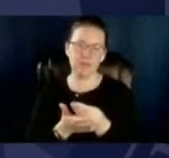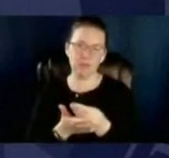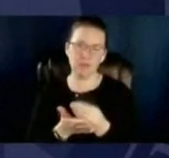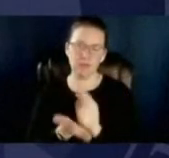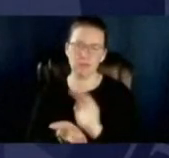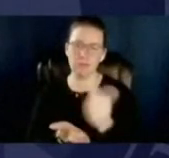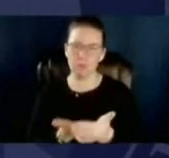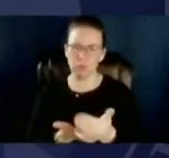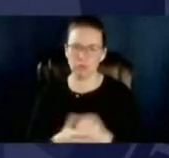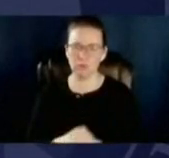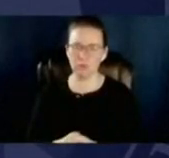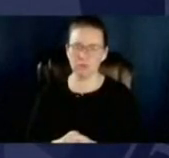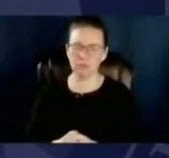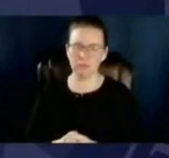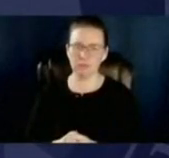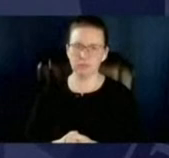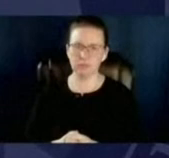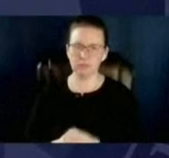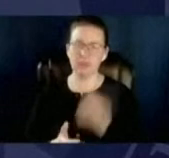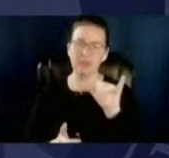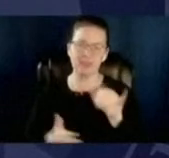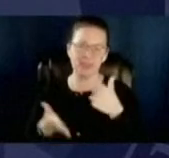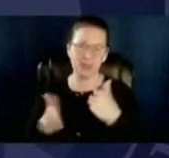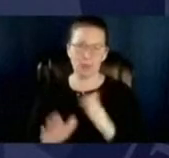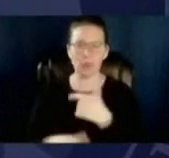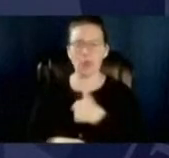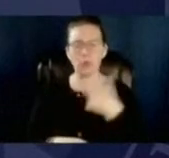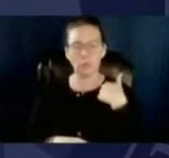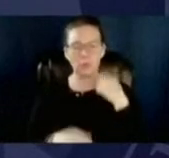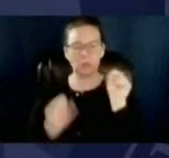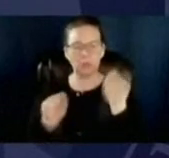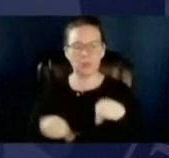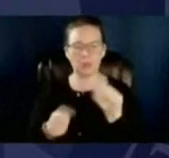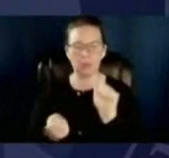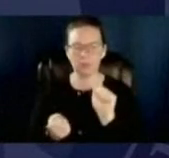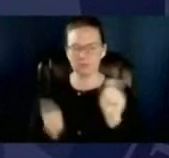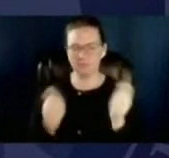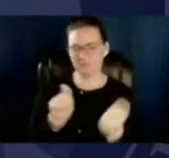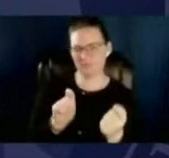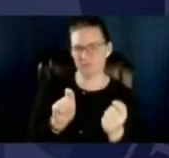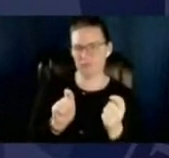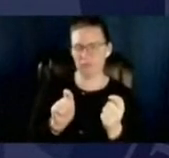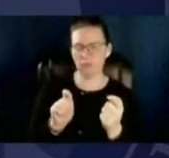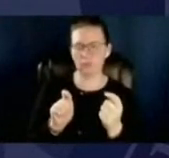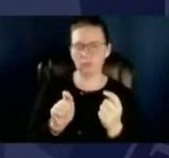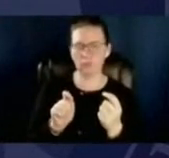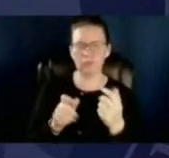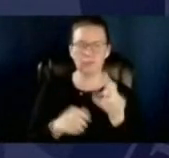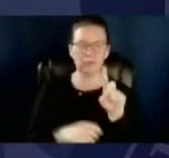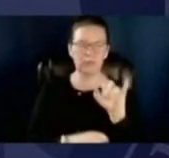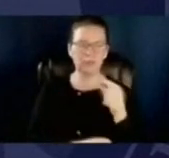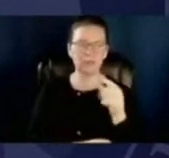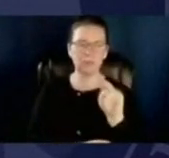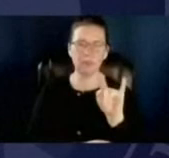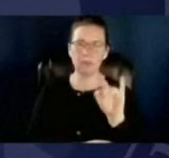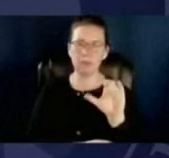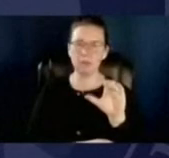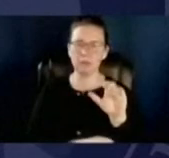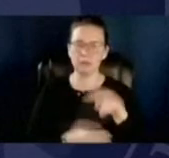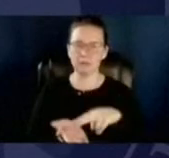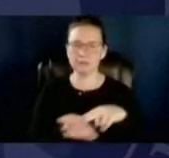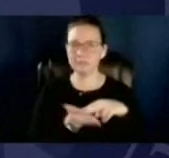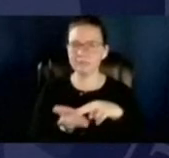to evolve their use of diagnostic tools and their ability